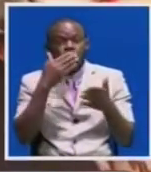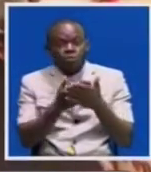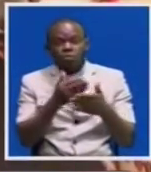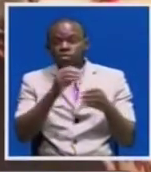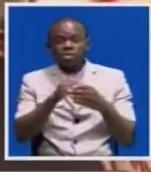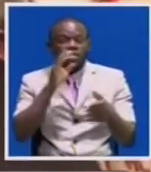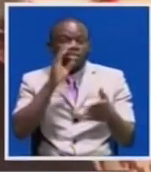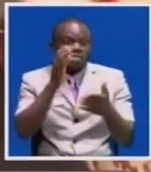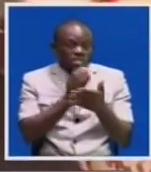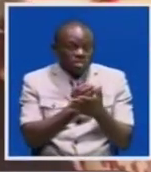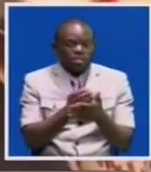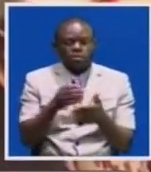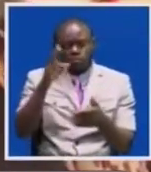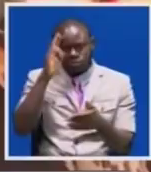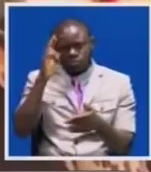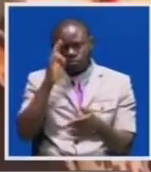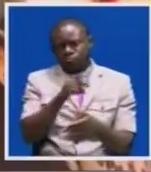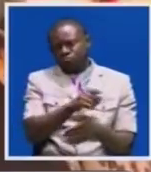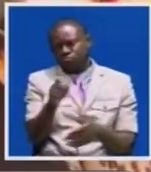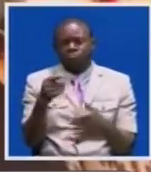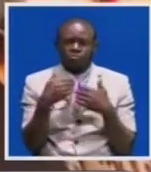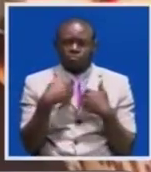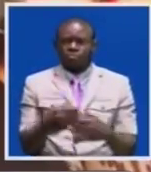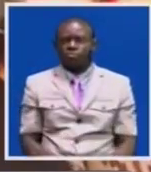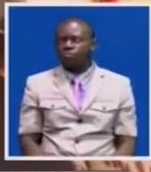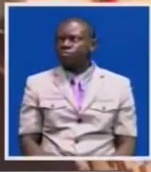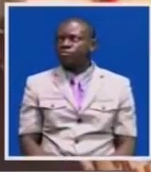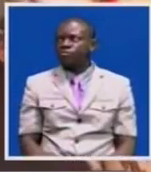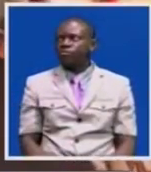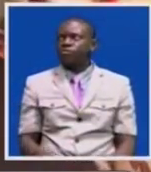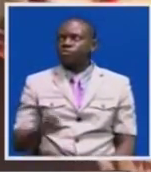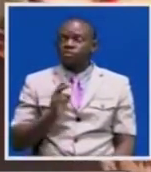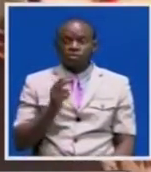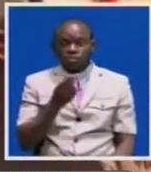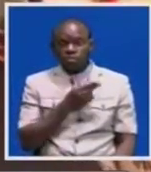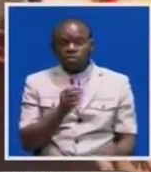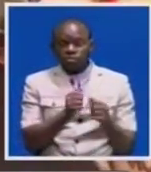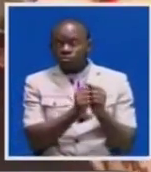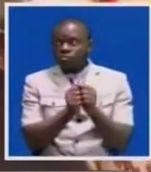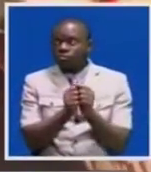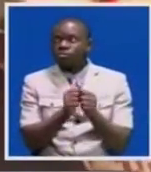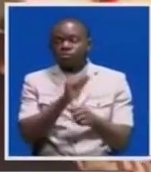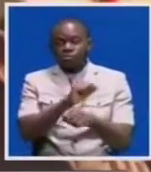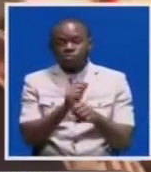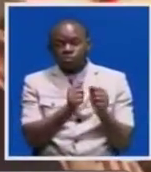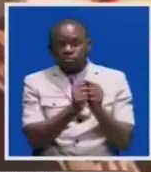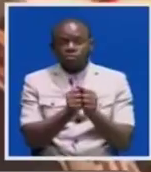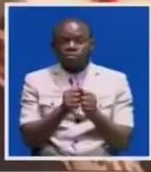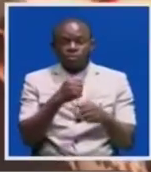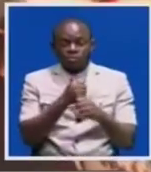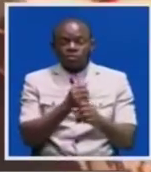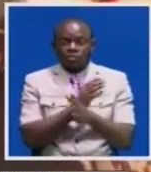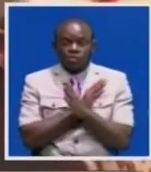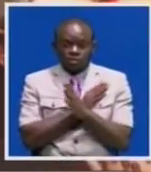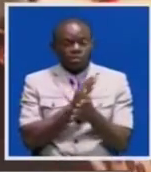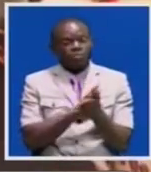I also have to play a part to see a better Zambia. Ladies and gentlemen, we are celebrating